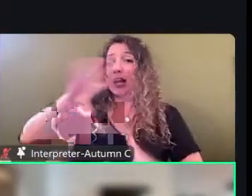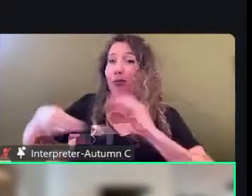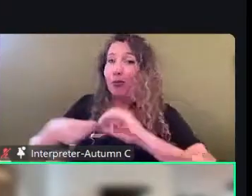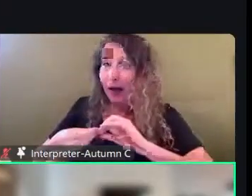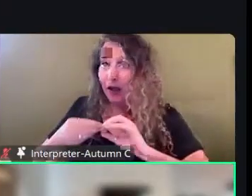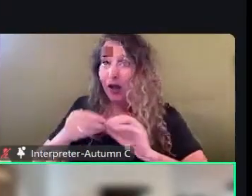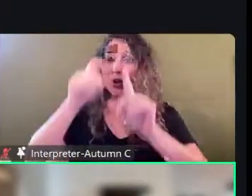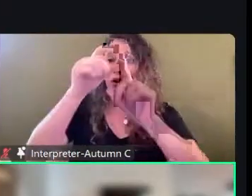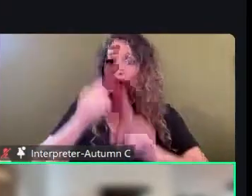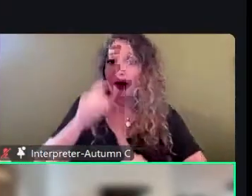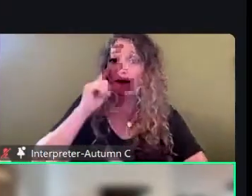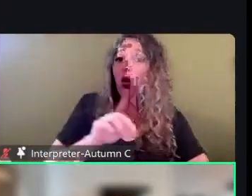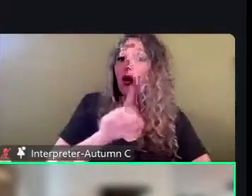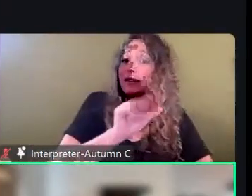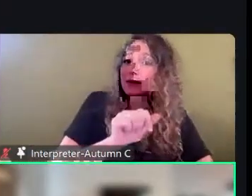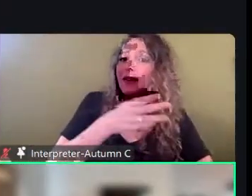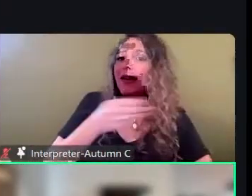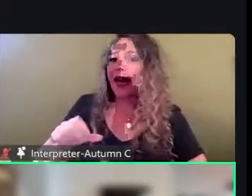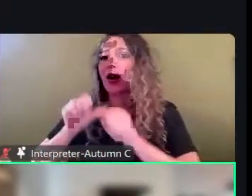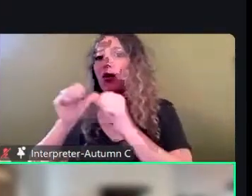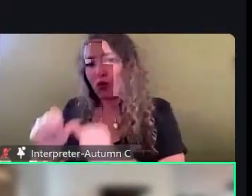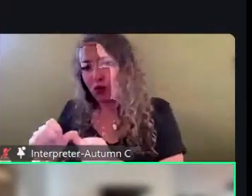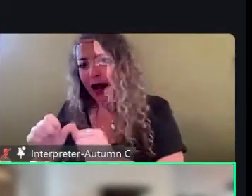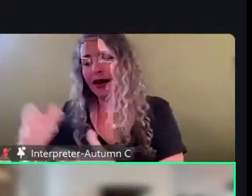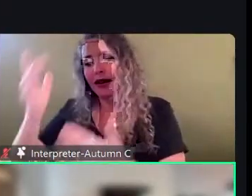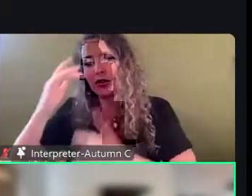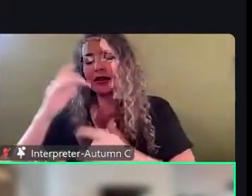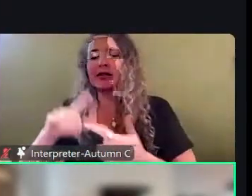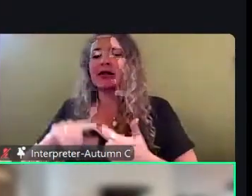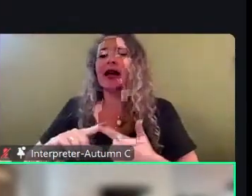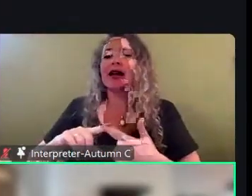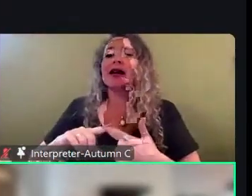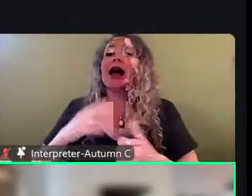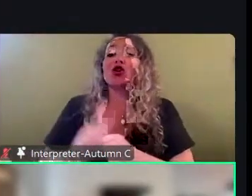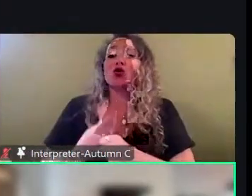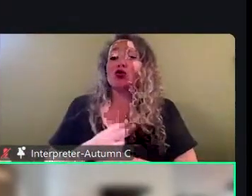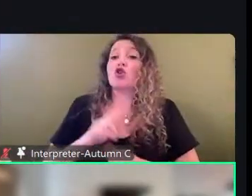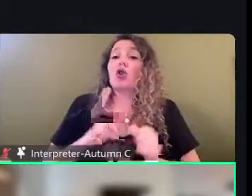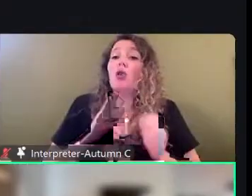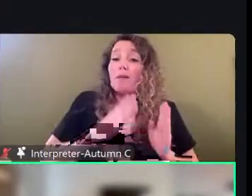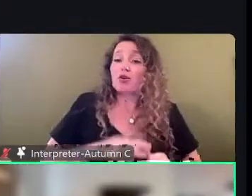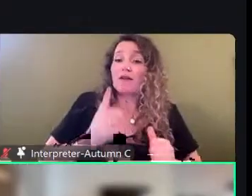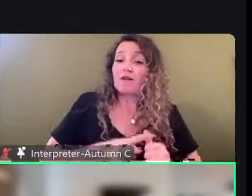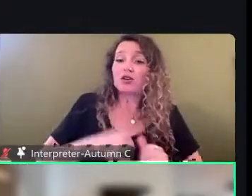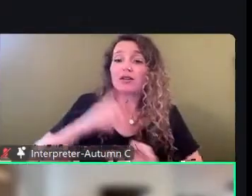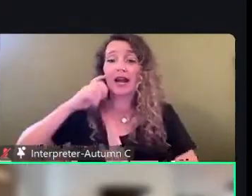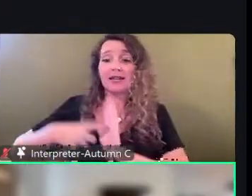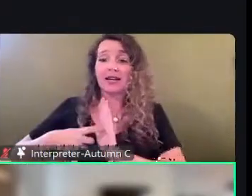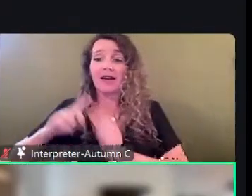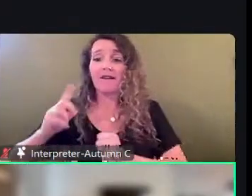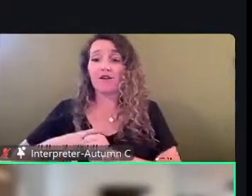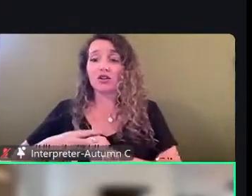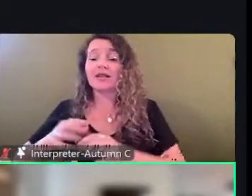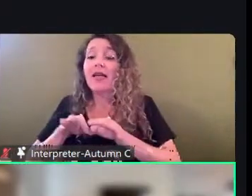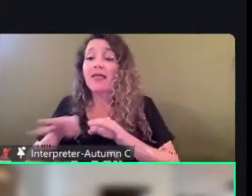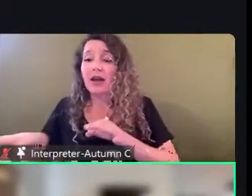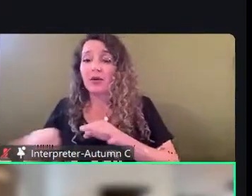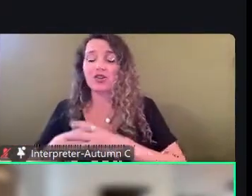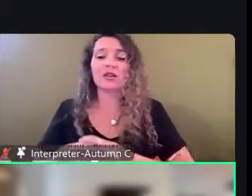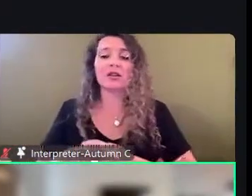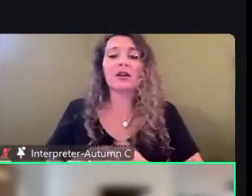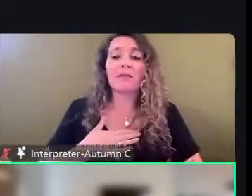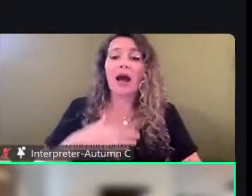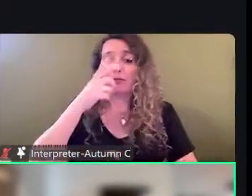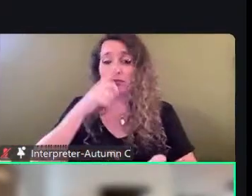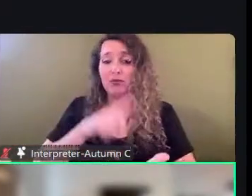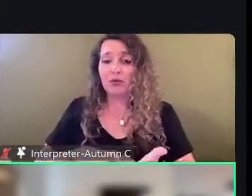disability and chronic illness, and I use both person first and identity first language. My research